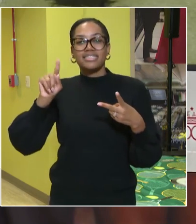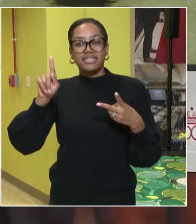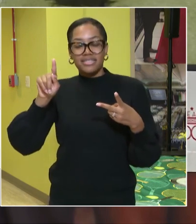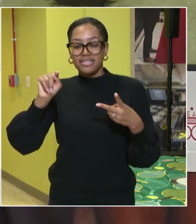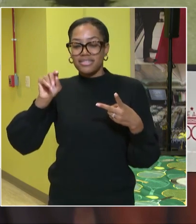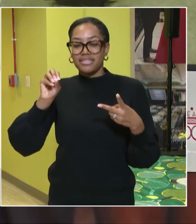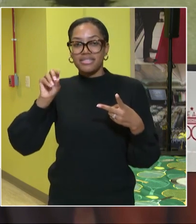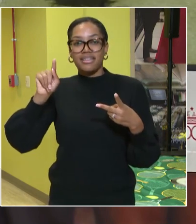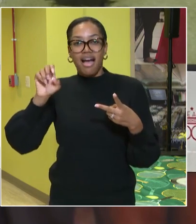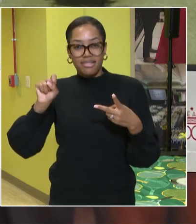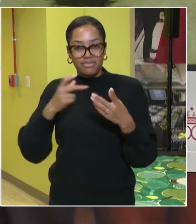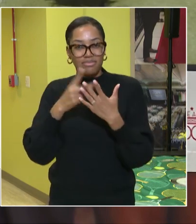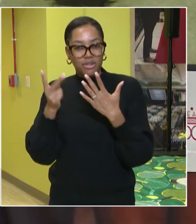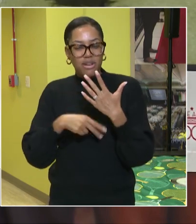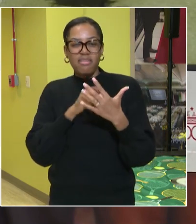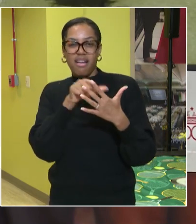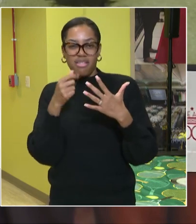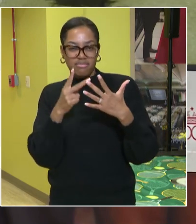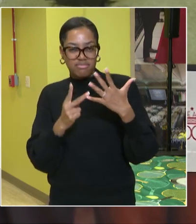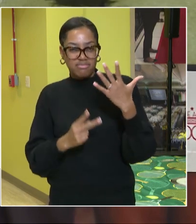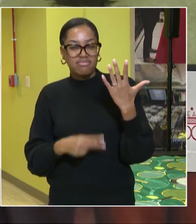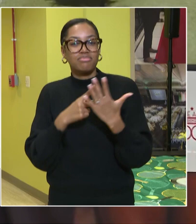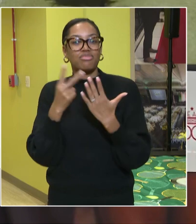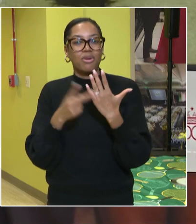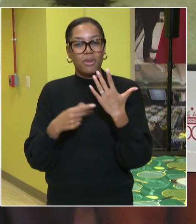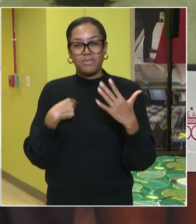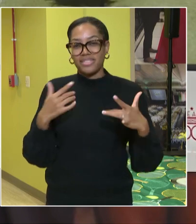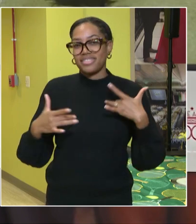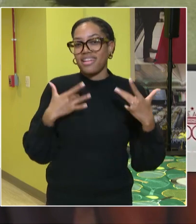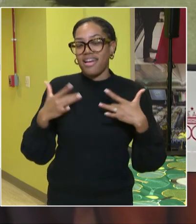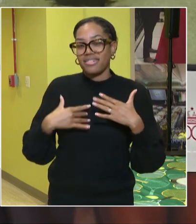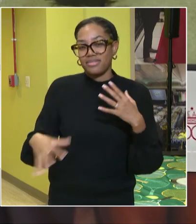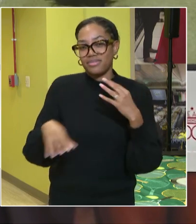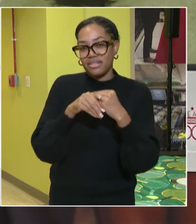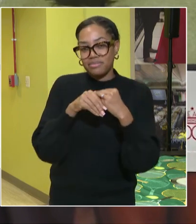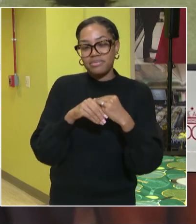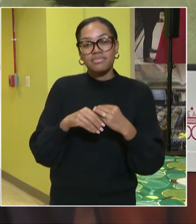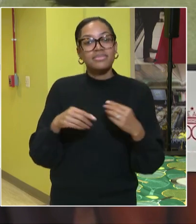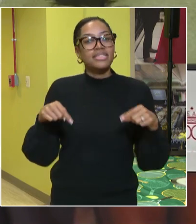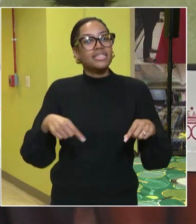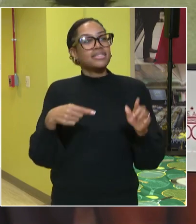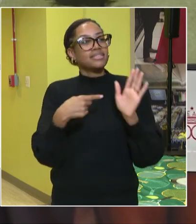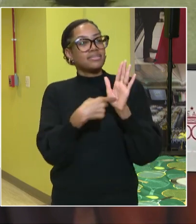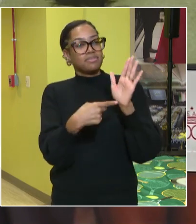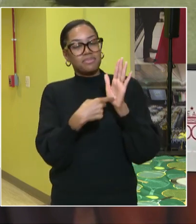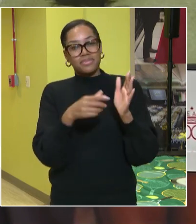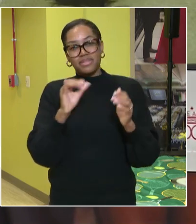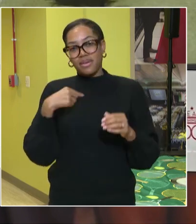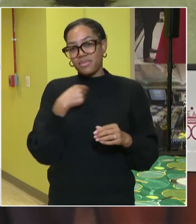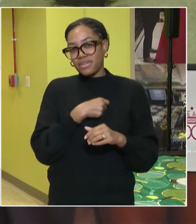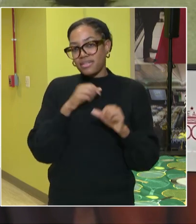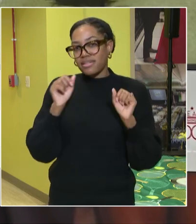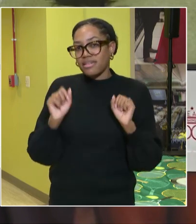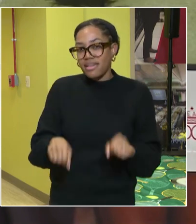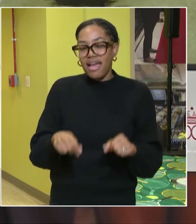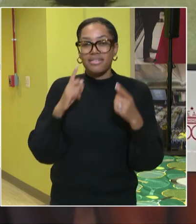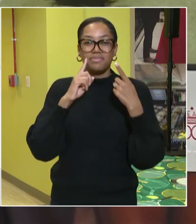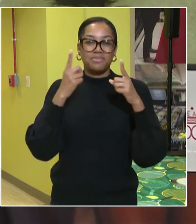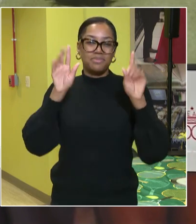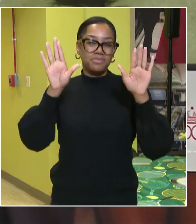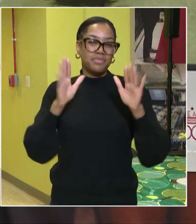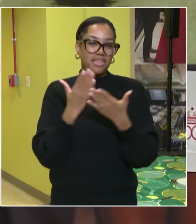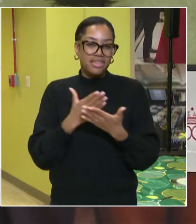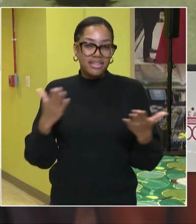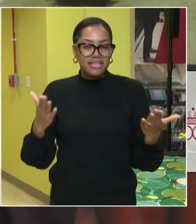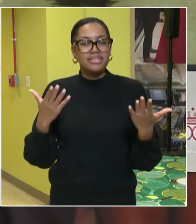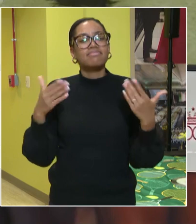bring aboard. So let today serve as a reminder that together we can achieve remarkable things. Let's inspire our youth to